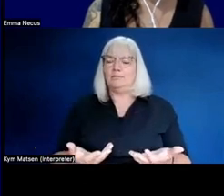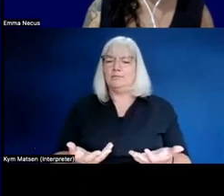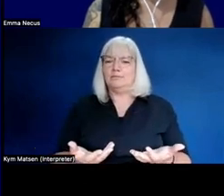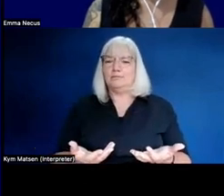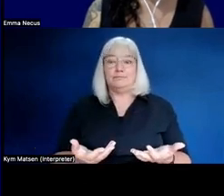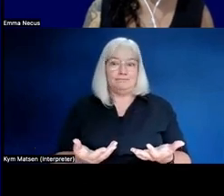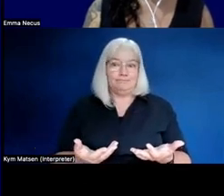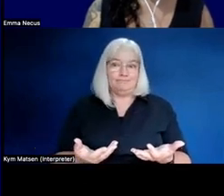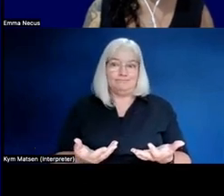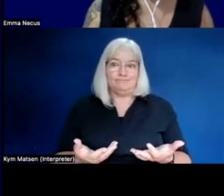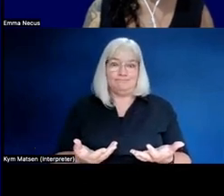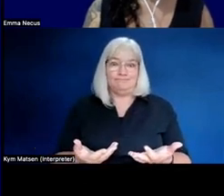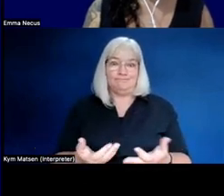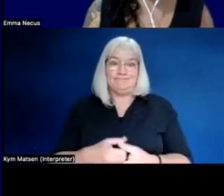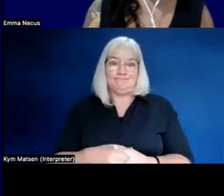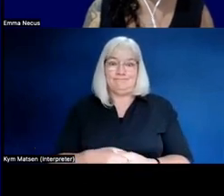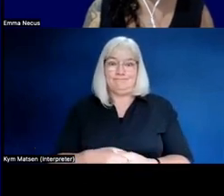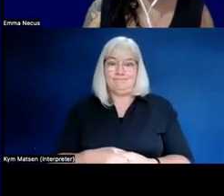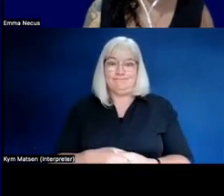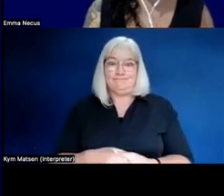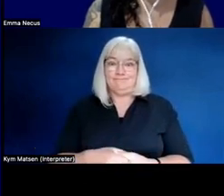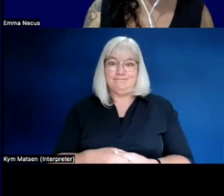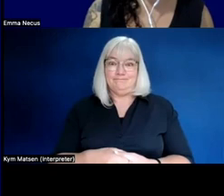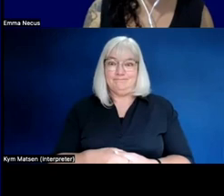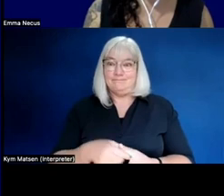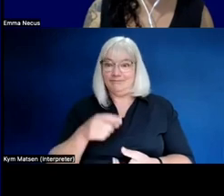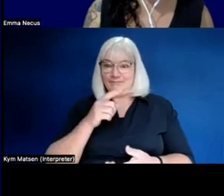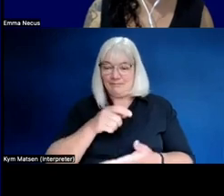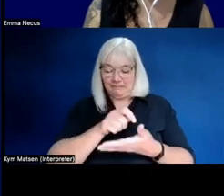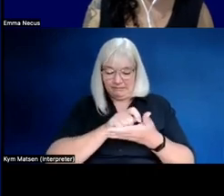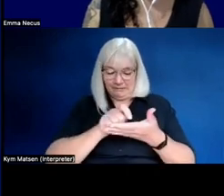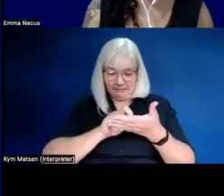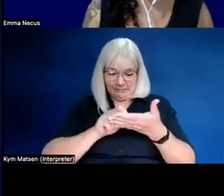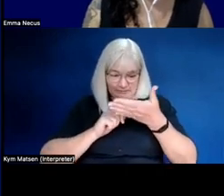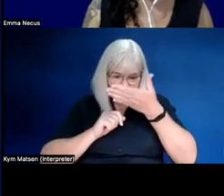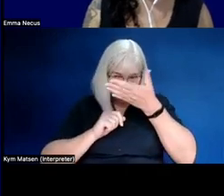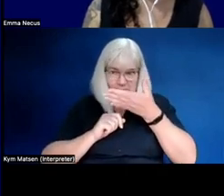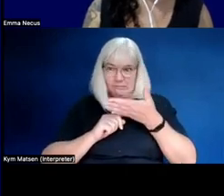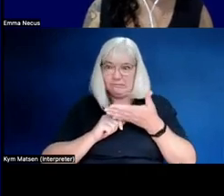Now, I'm not very good with this handwriting either.